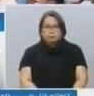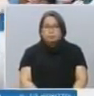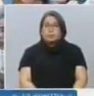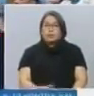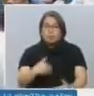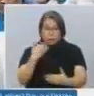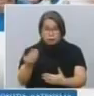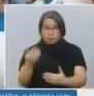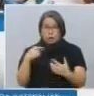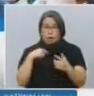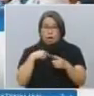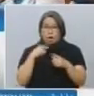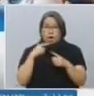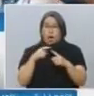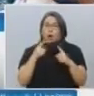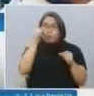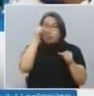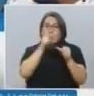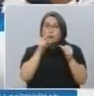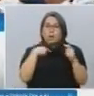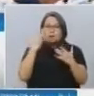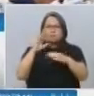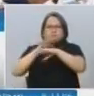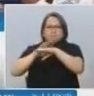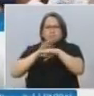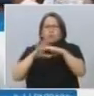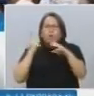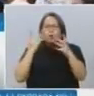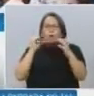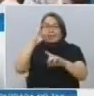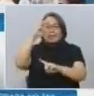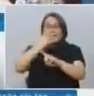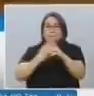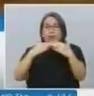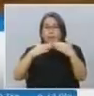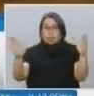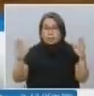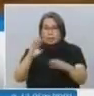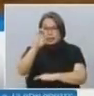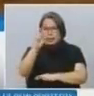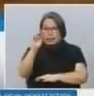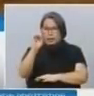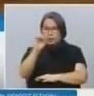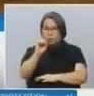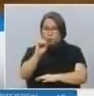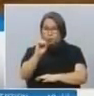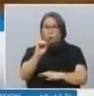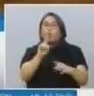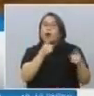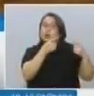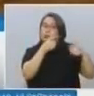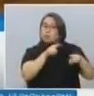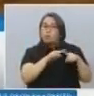Our campaign against Endo has resulted in the regularization of the more than